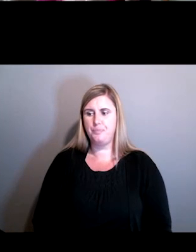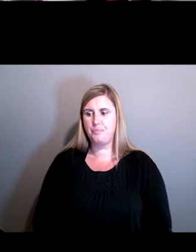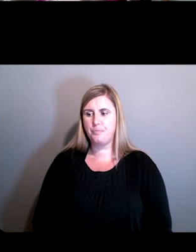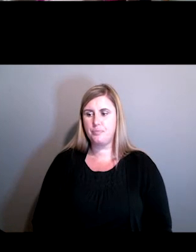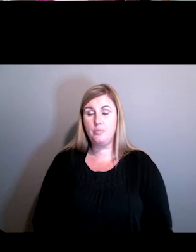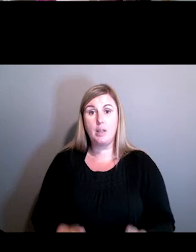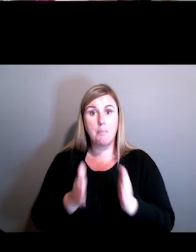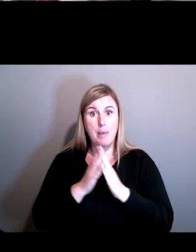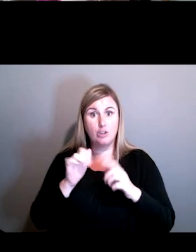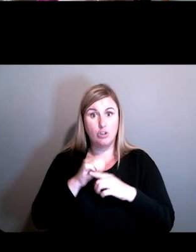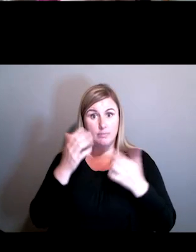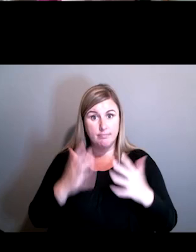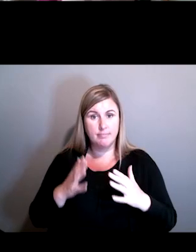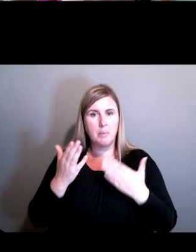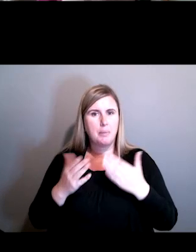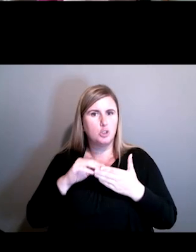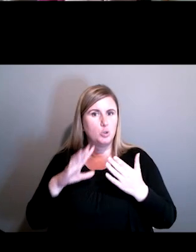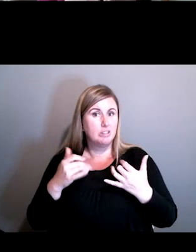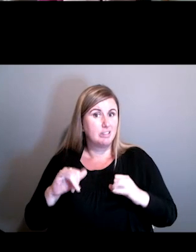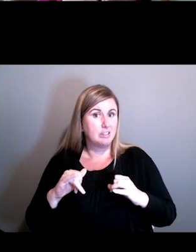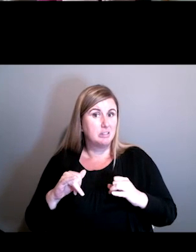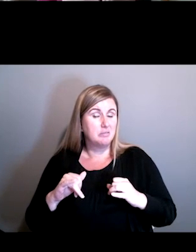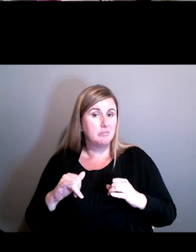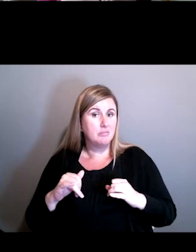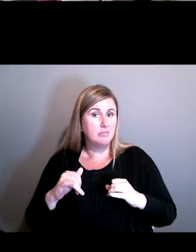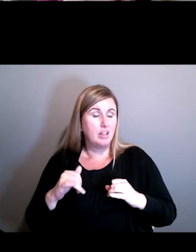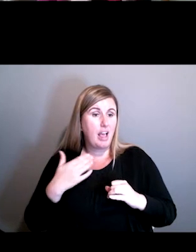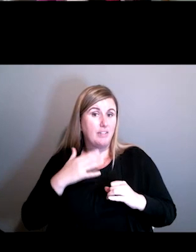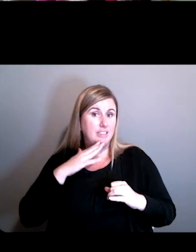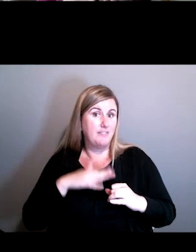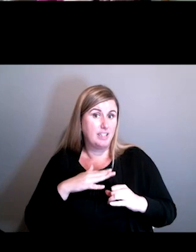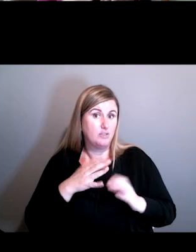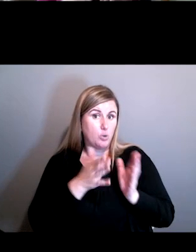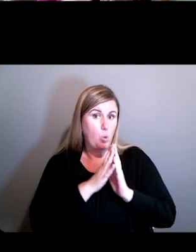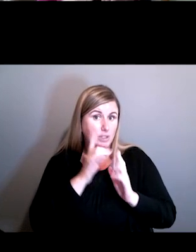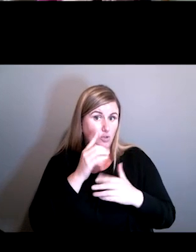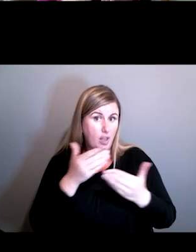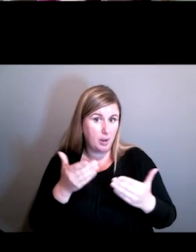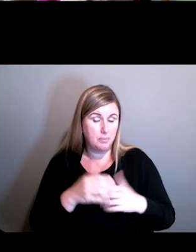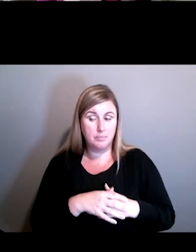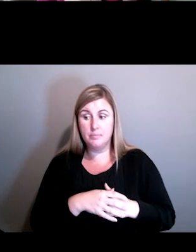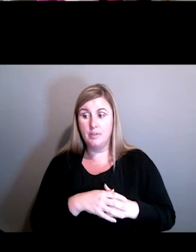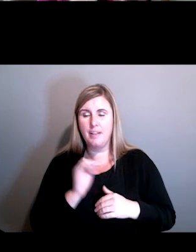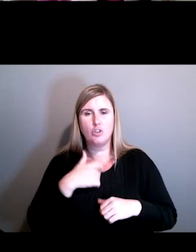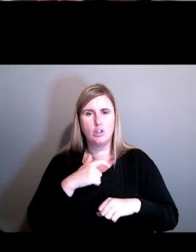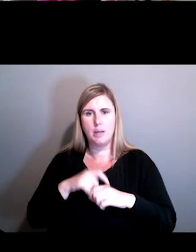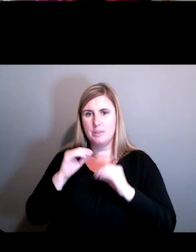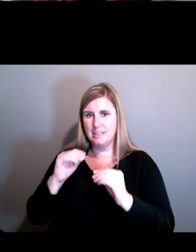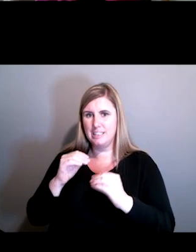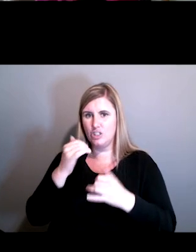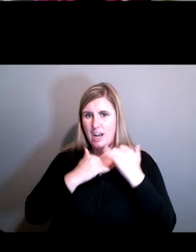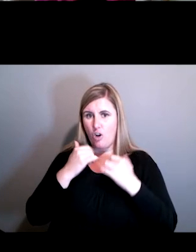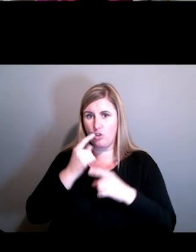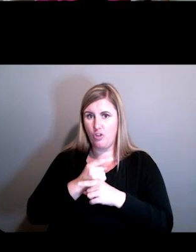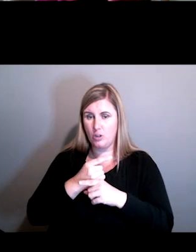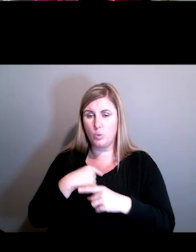may exhibit a defective request for the item. This is our time to teach and error correct. Simply, we will just pause, bring the student